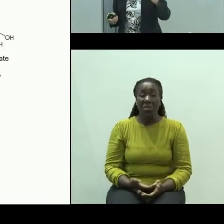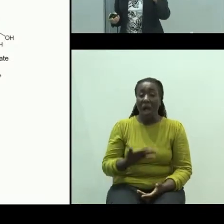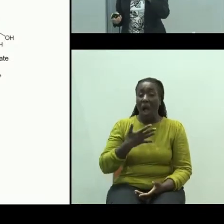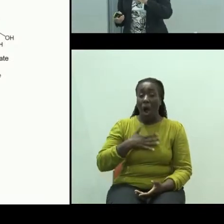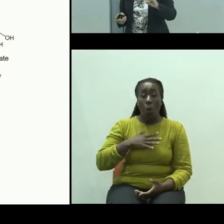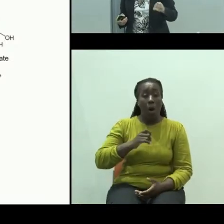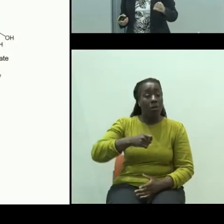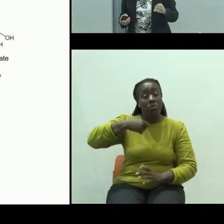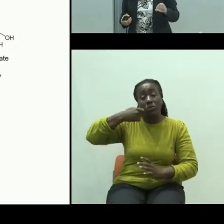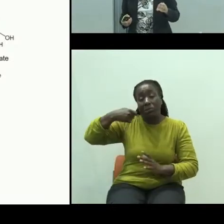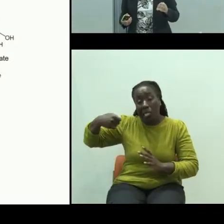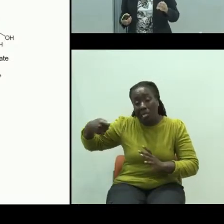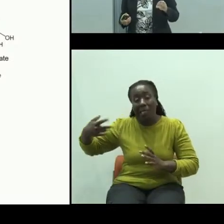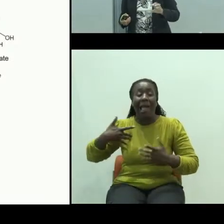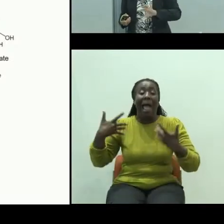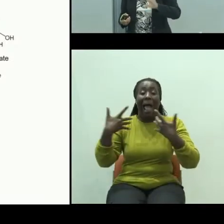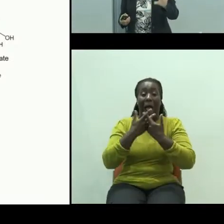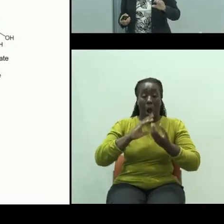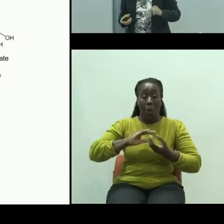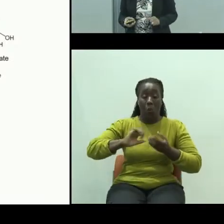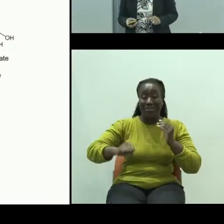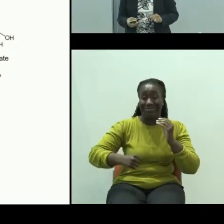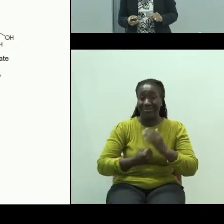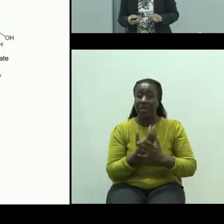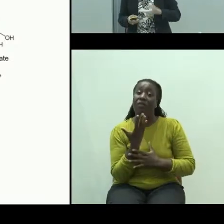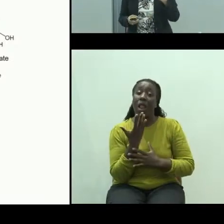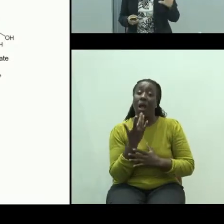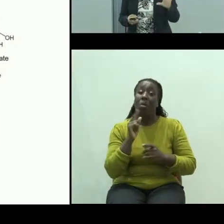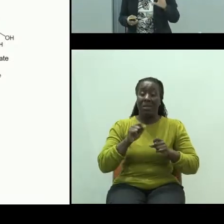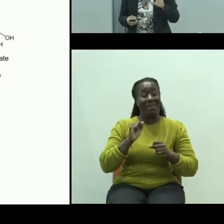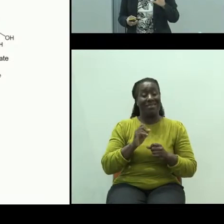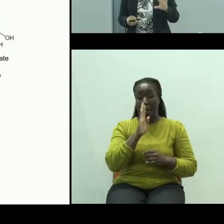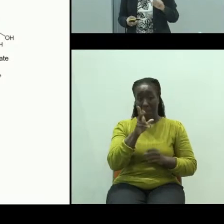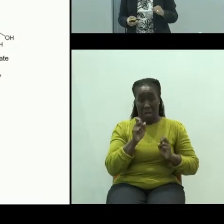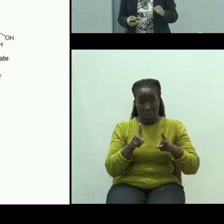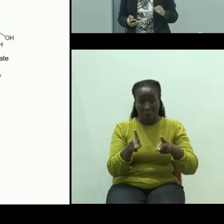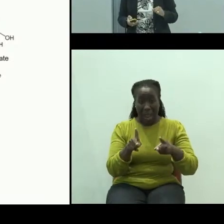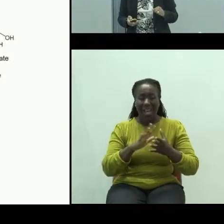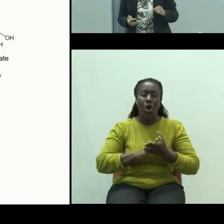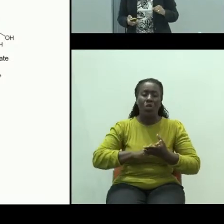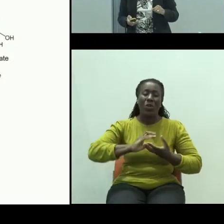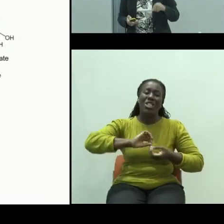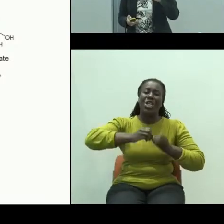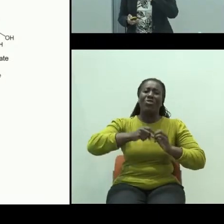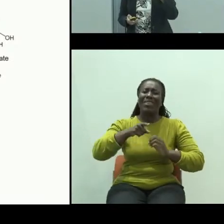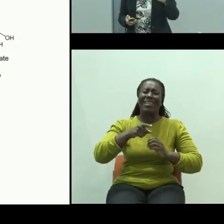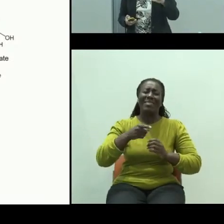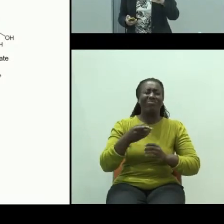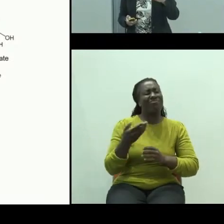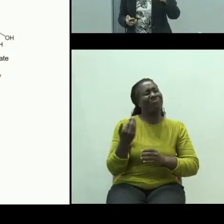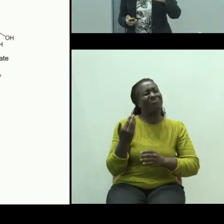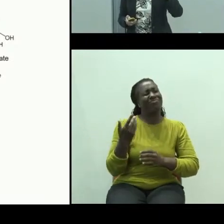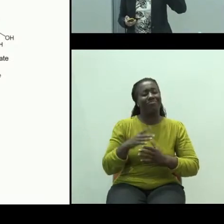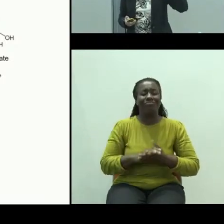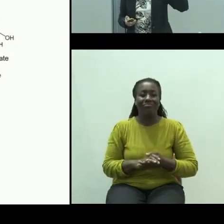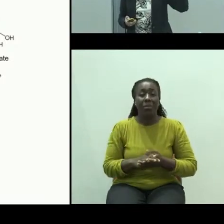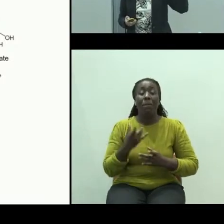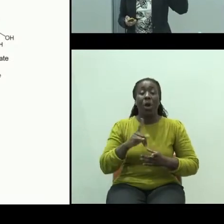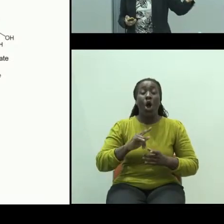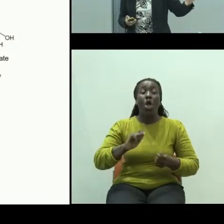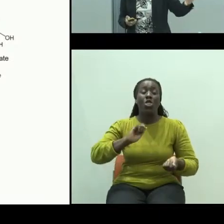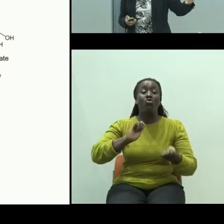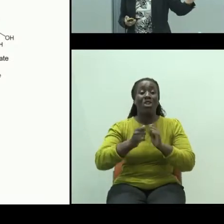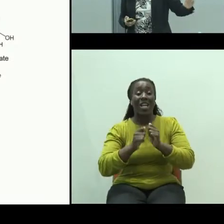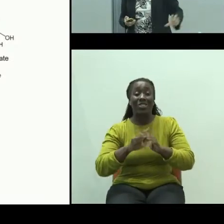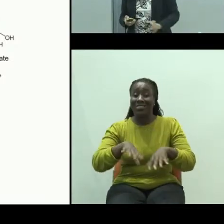time talking about how we developed this pathway because, again, we generated it some time ago. But I'll just say we actually started from